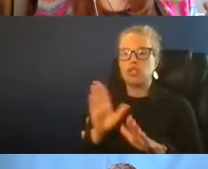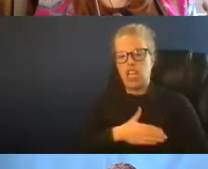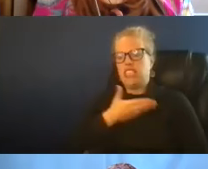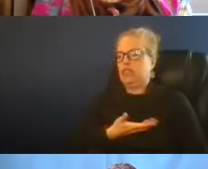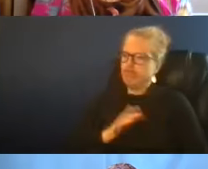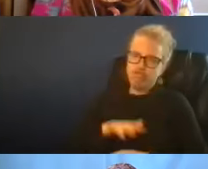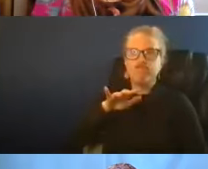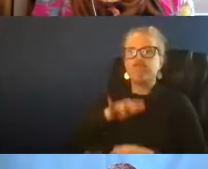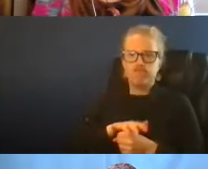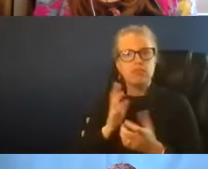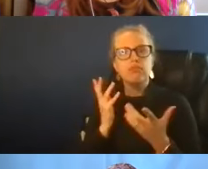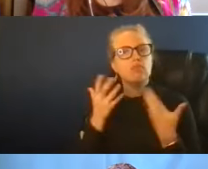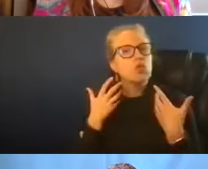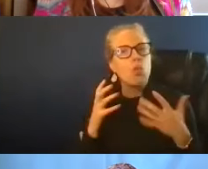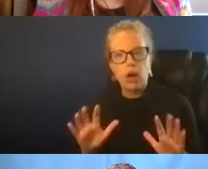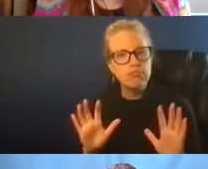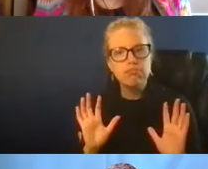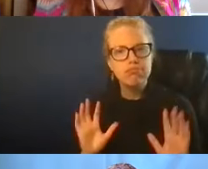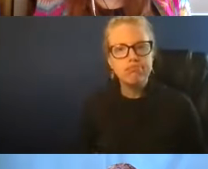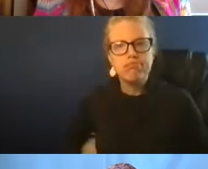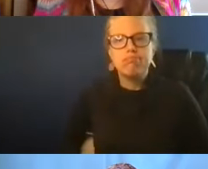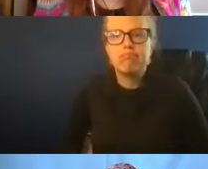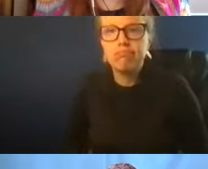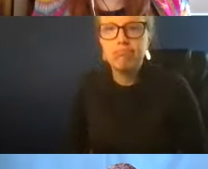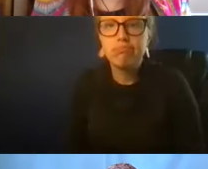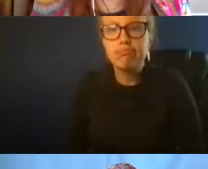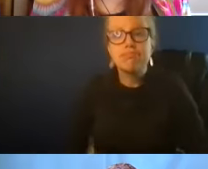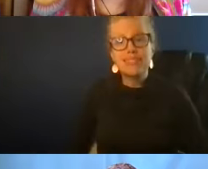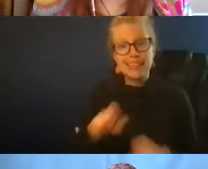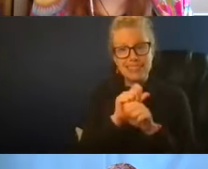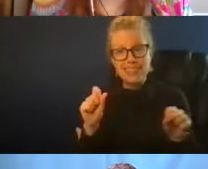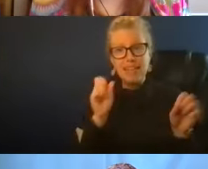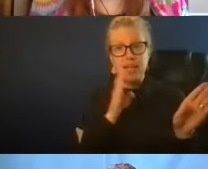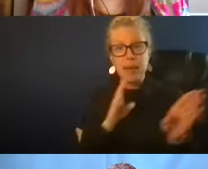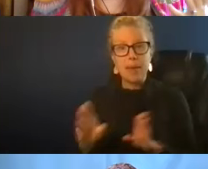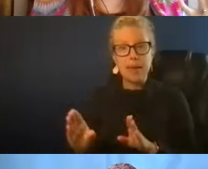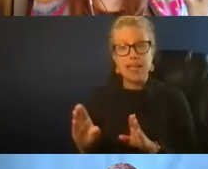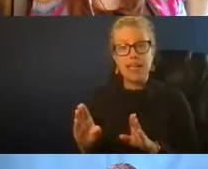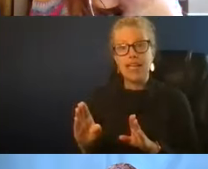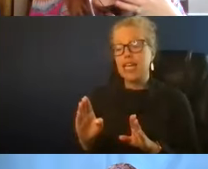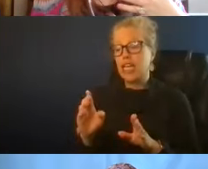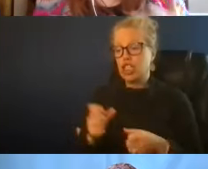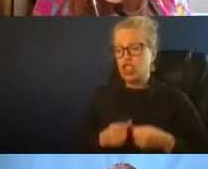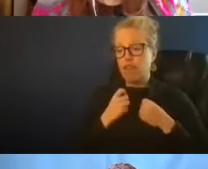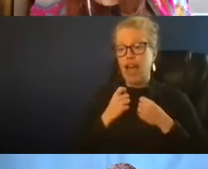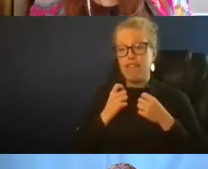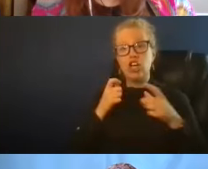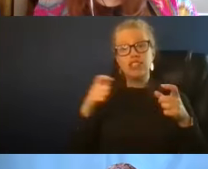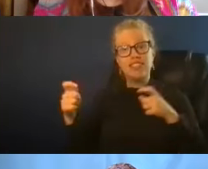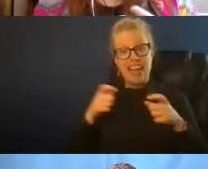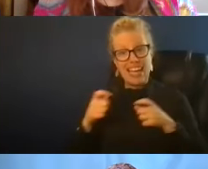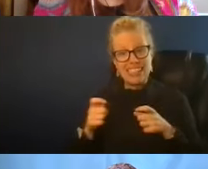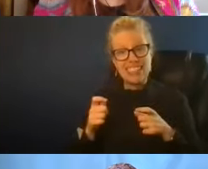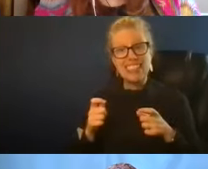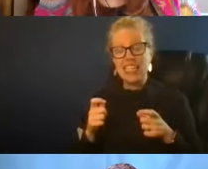escalates. And good safety planning is survivor defined. So we, as